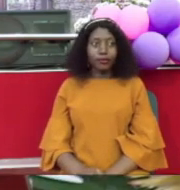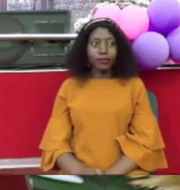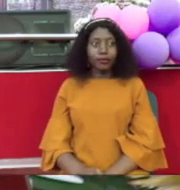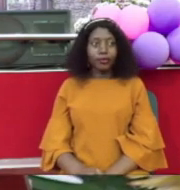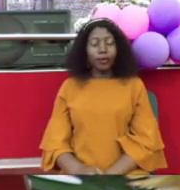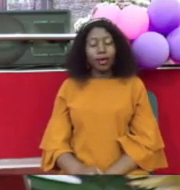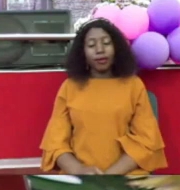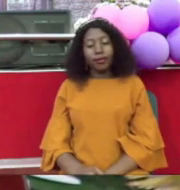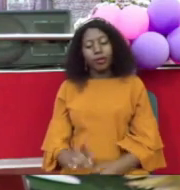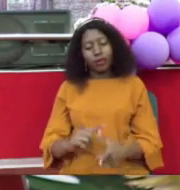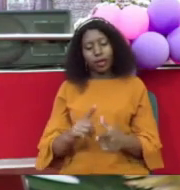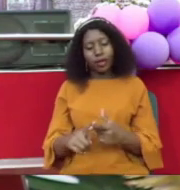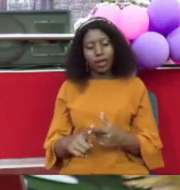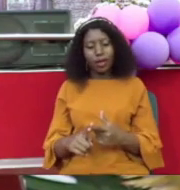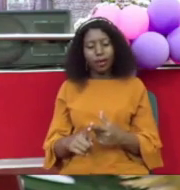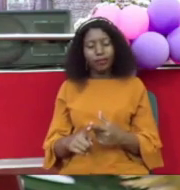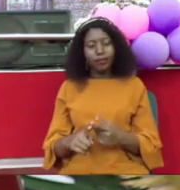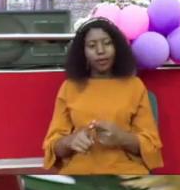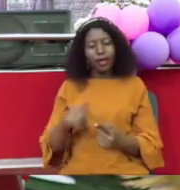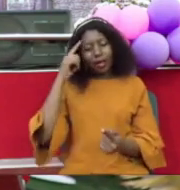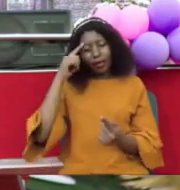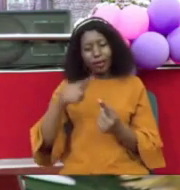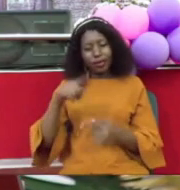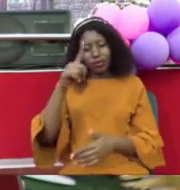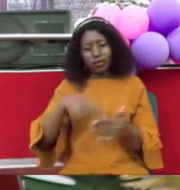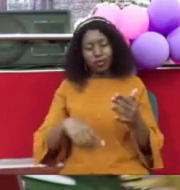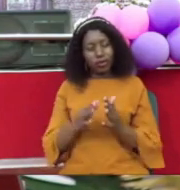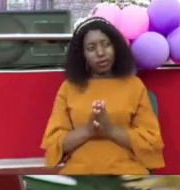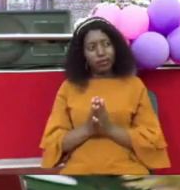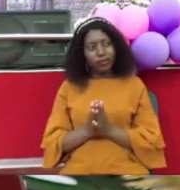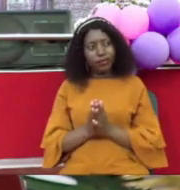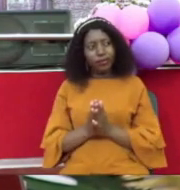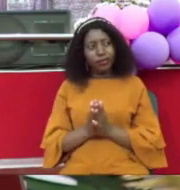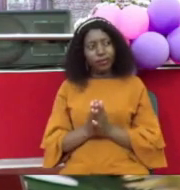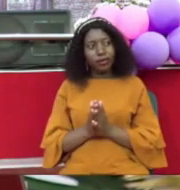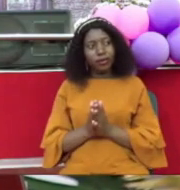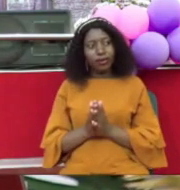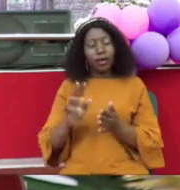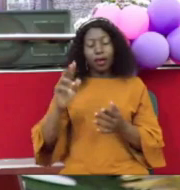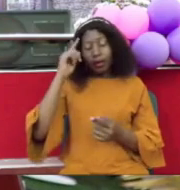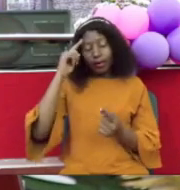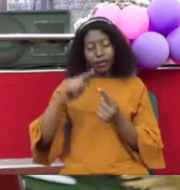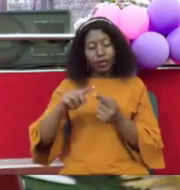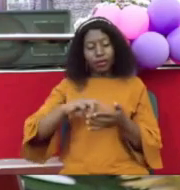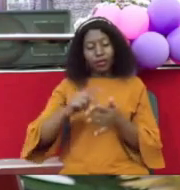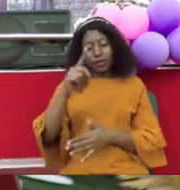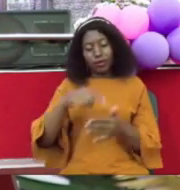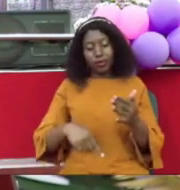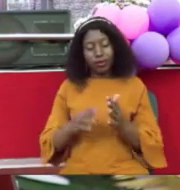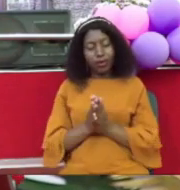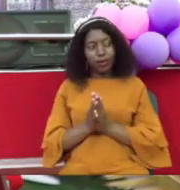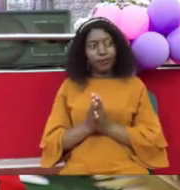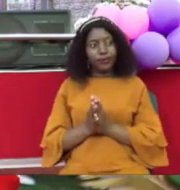the purpose? Kwa hivyo ni nini makusudi? What is the meaning of purpose? Aha, makusudi ni nini maana yake?